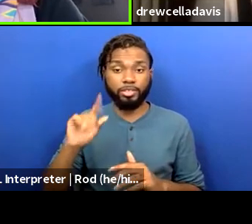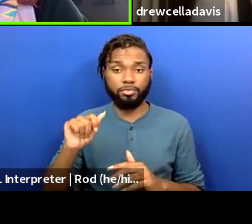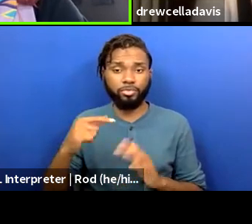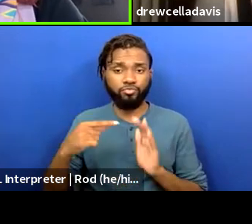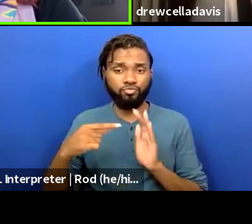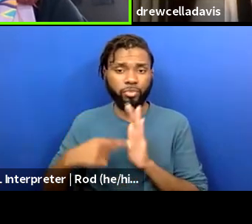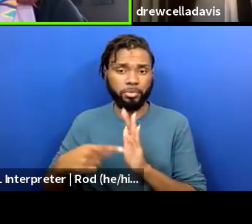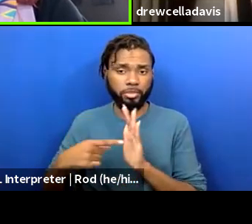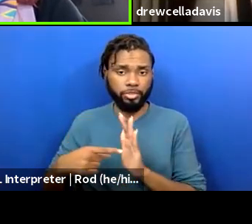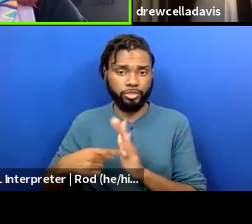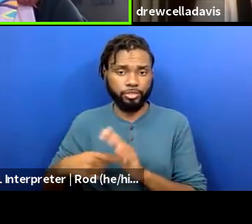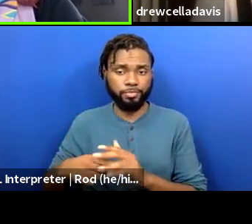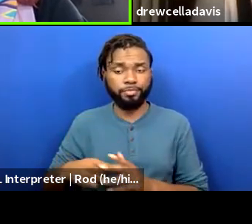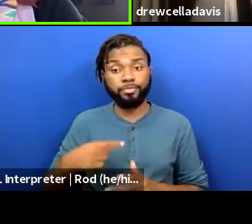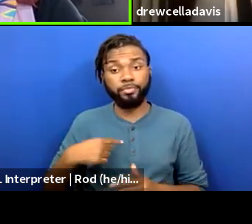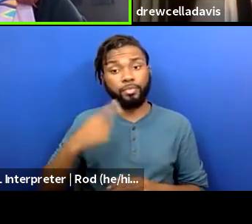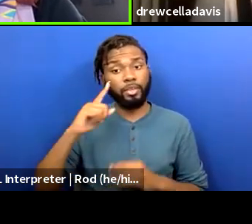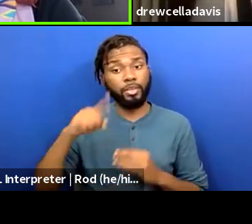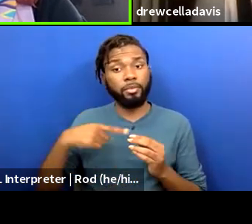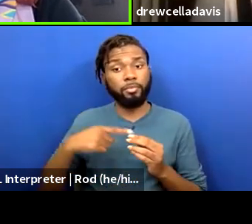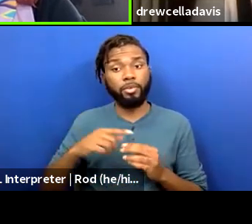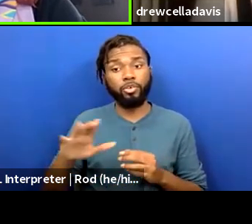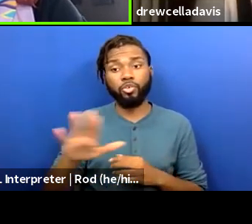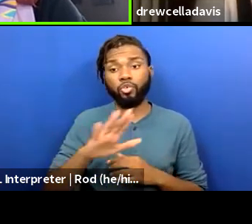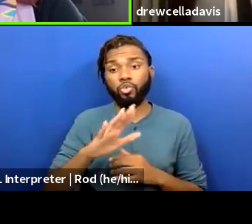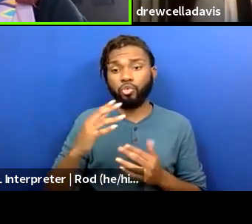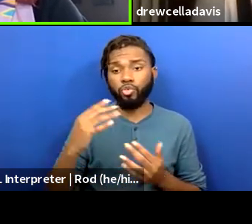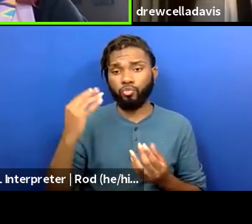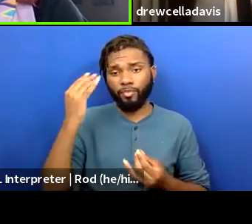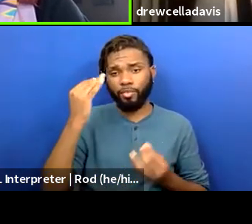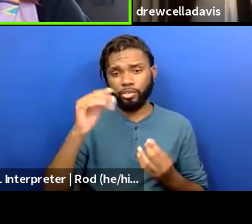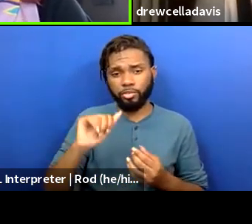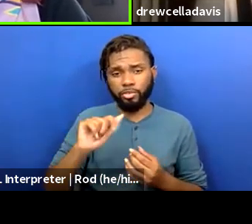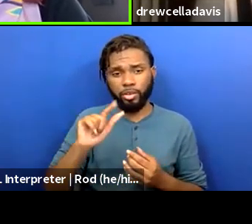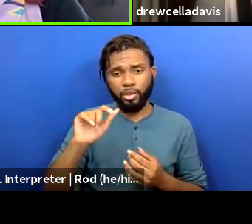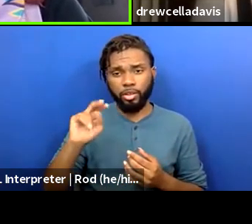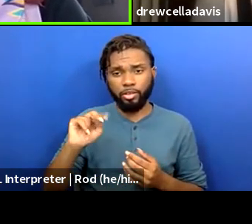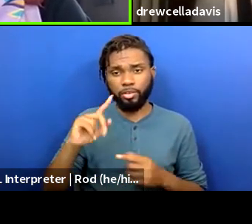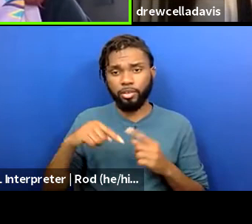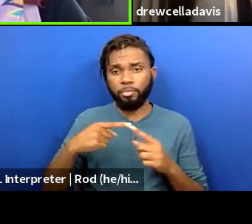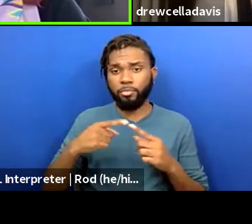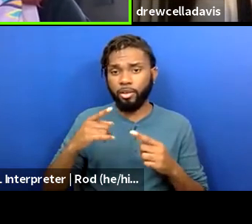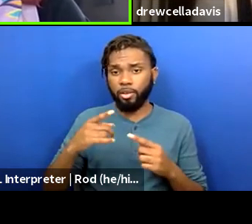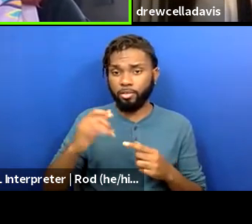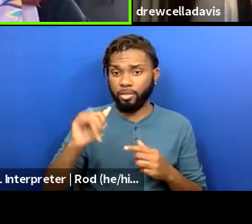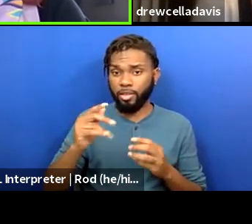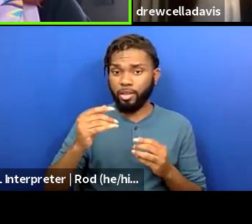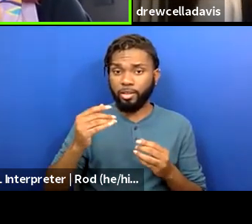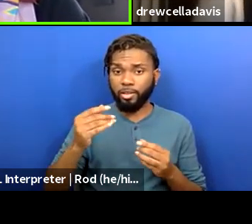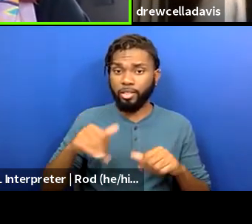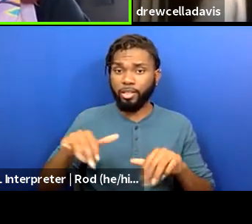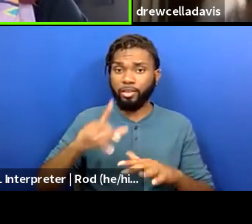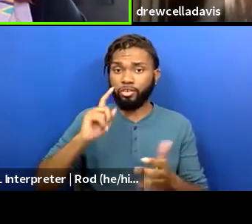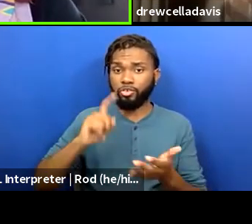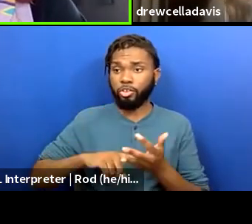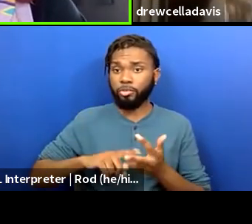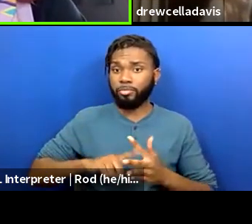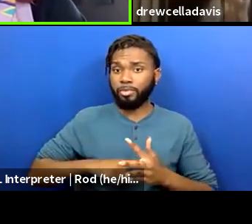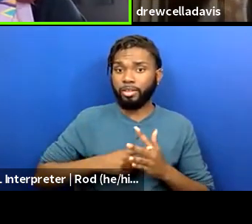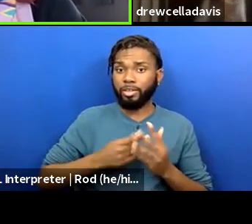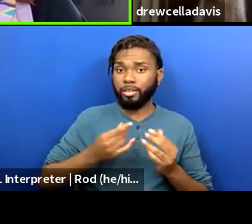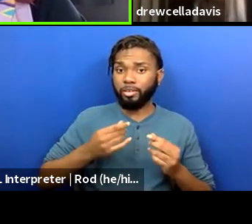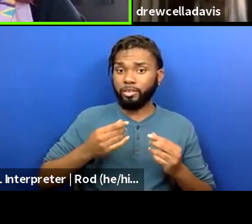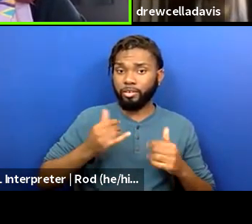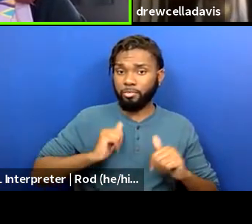And I think about your reflection, Alan, about a land acknowledgement at the beginning of a play and the way that has shifted